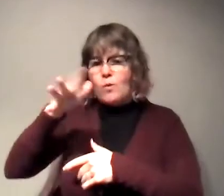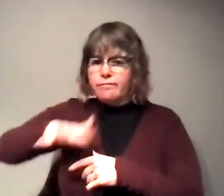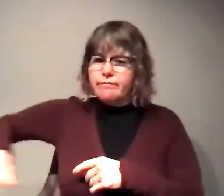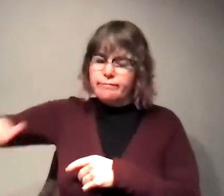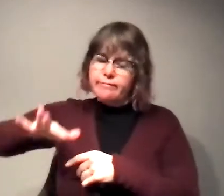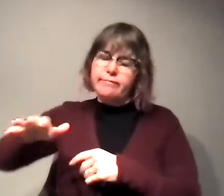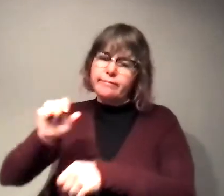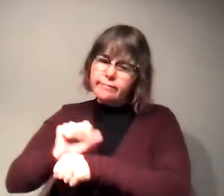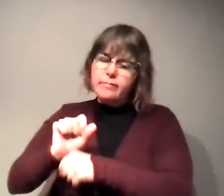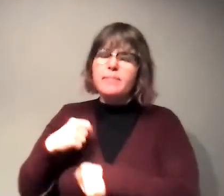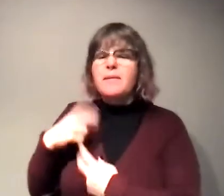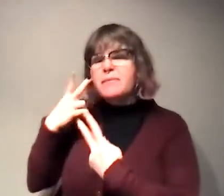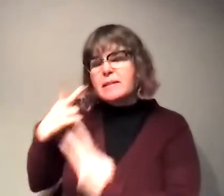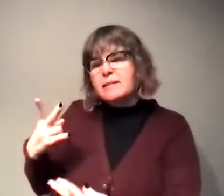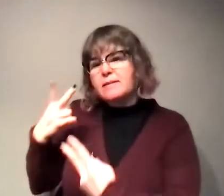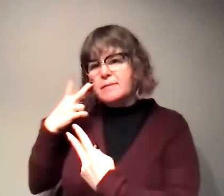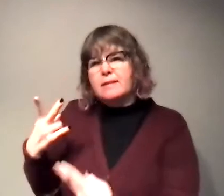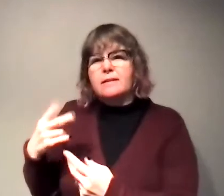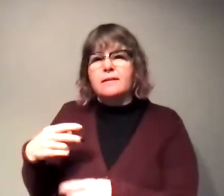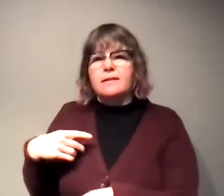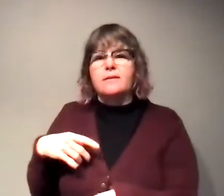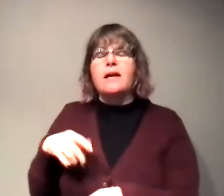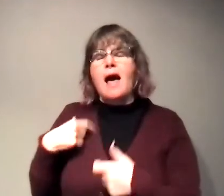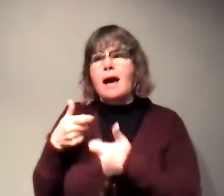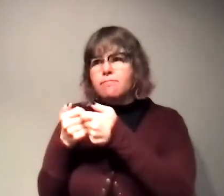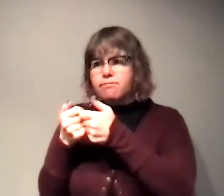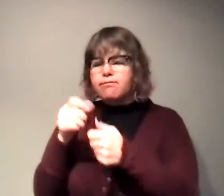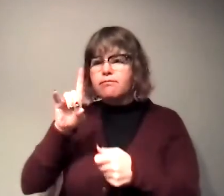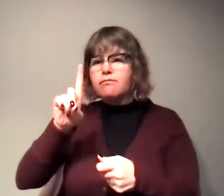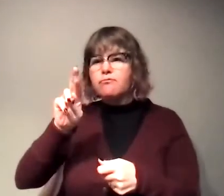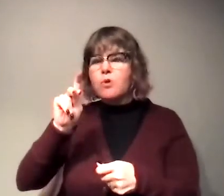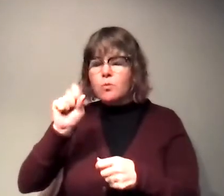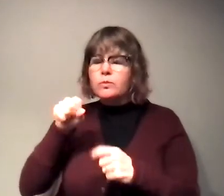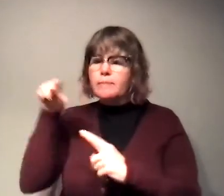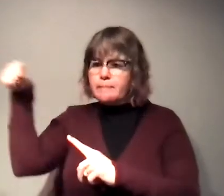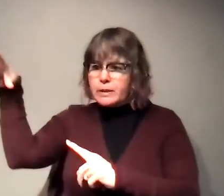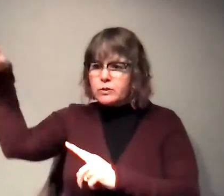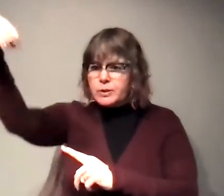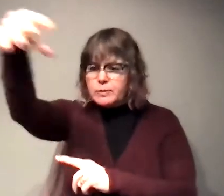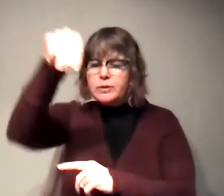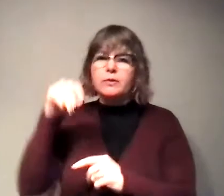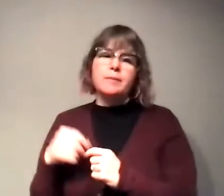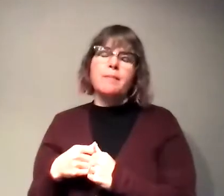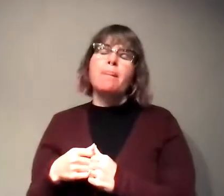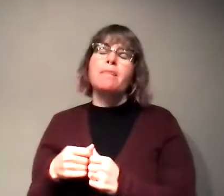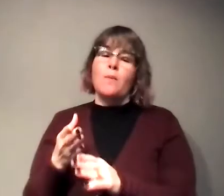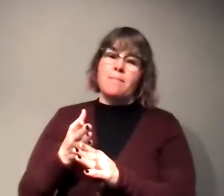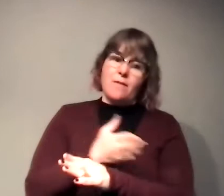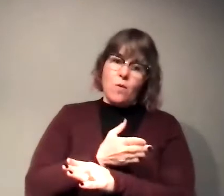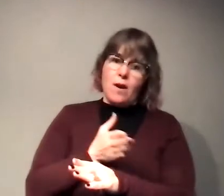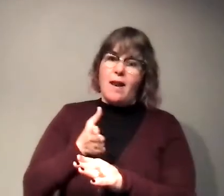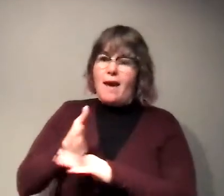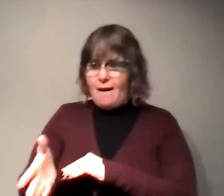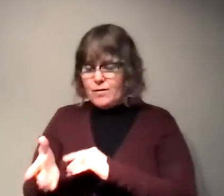do visit them in the field, and I actually fly drones to collect pictures. We try to take pictures before and after big